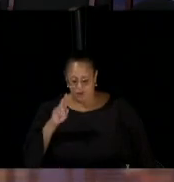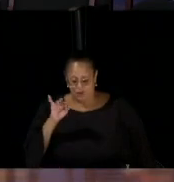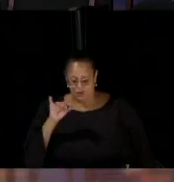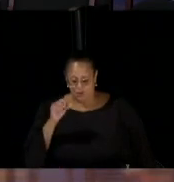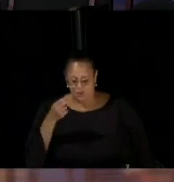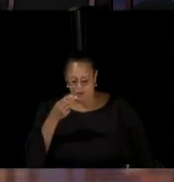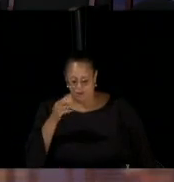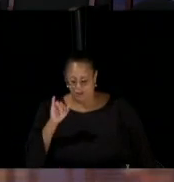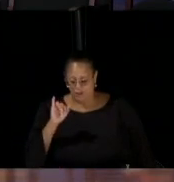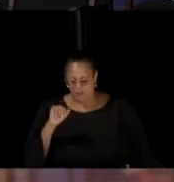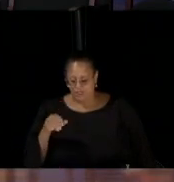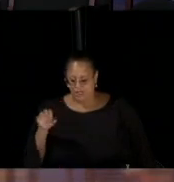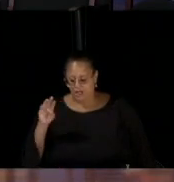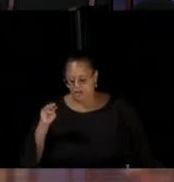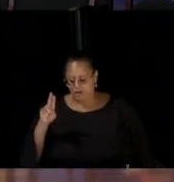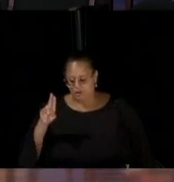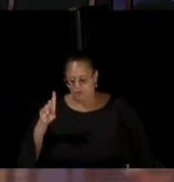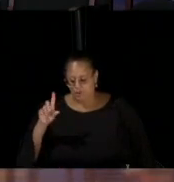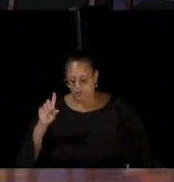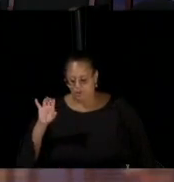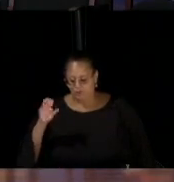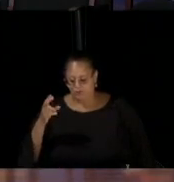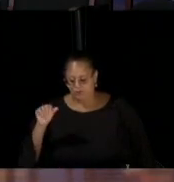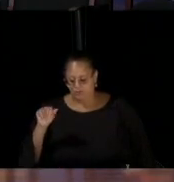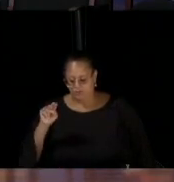Rishi Molchandani.